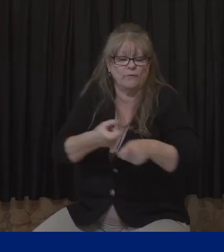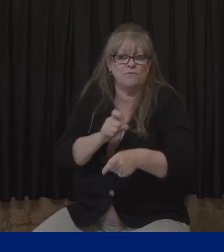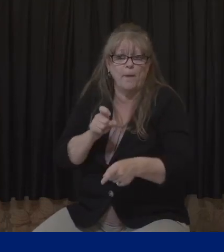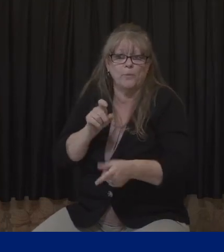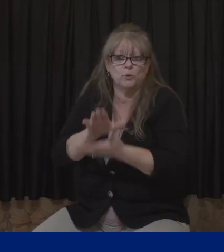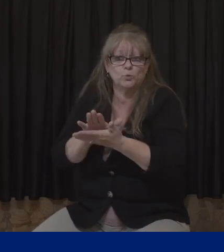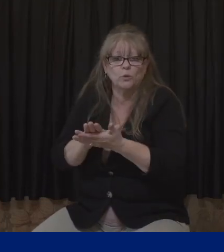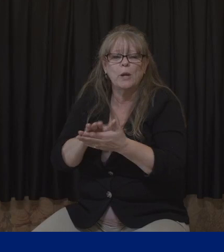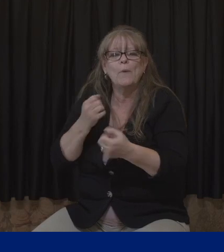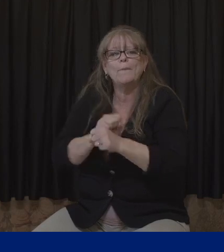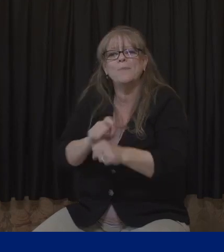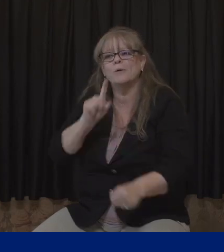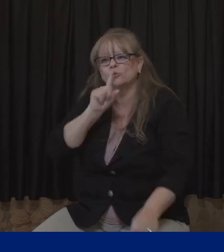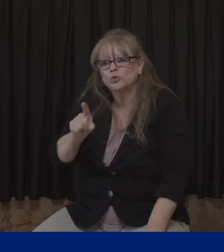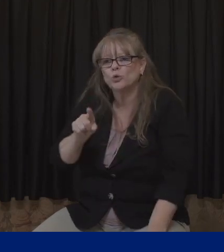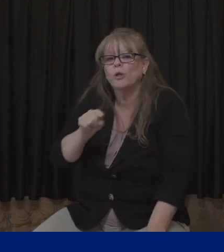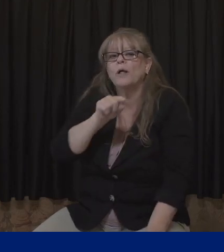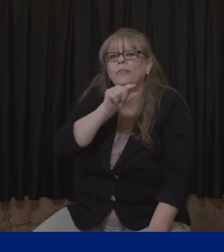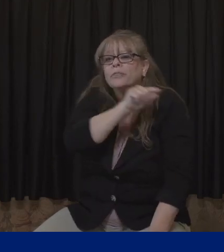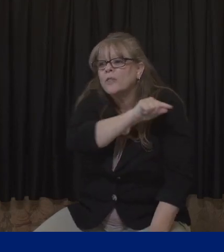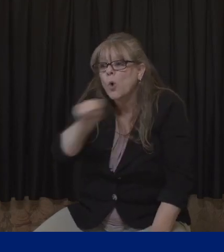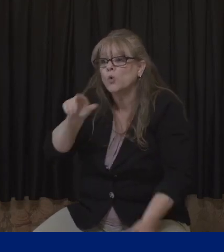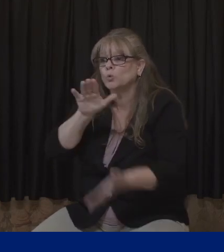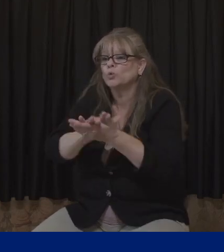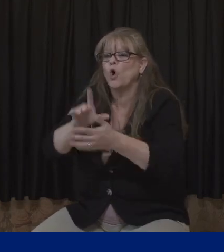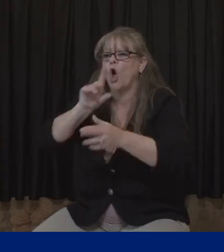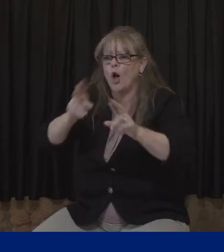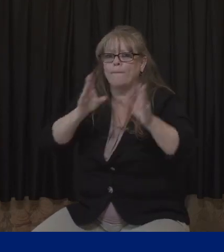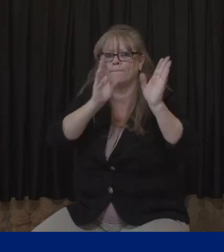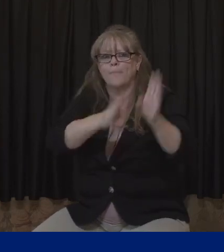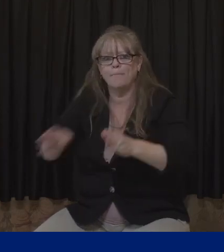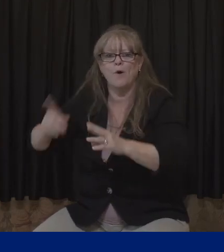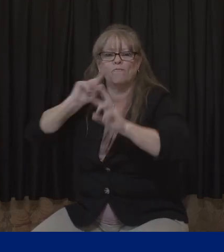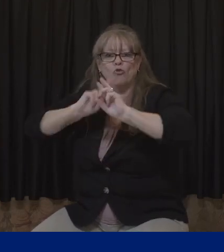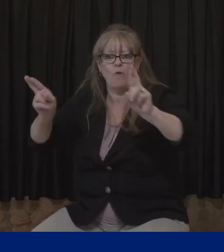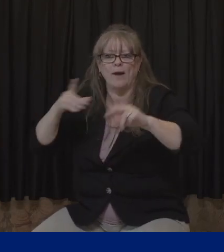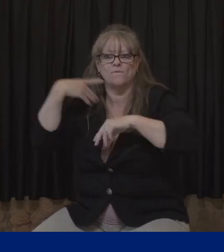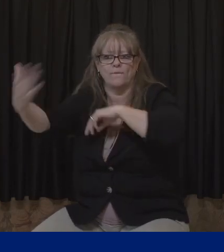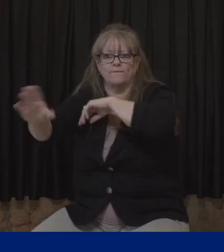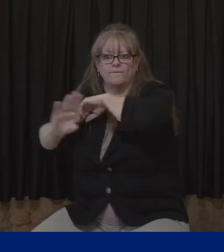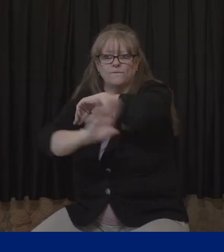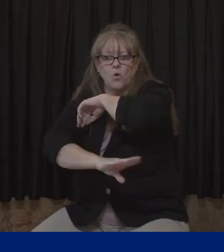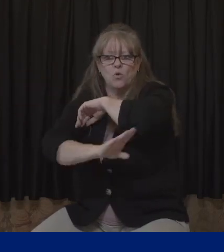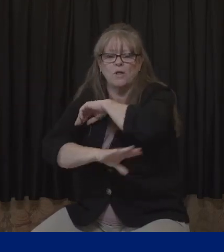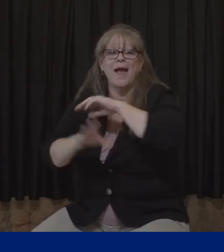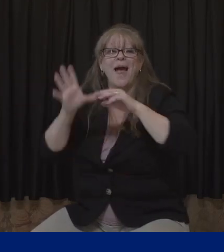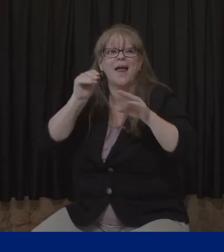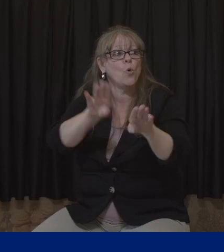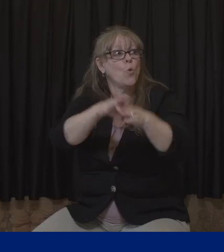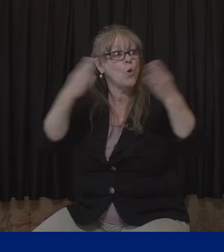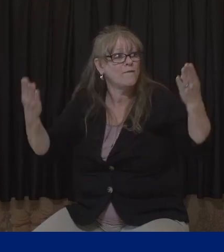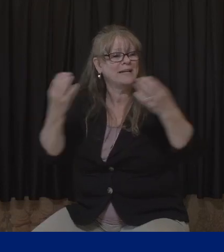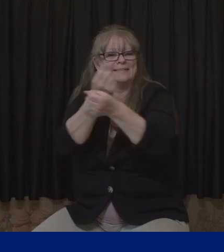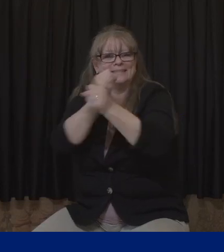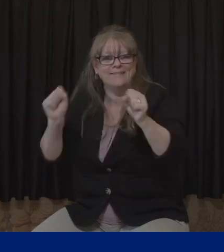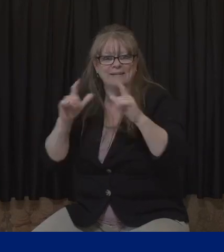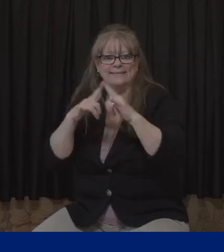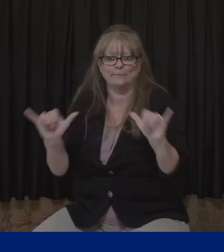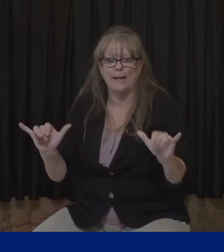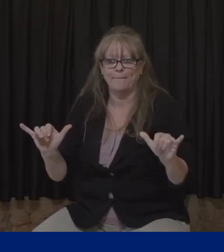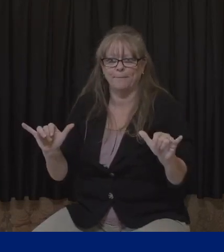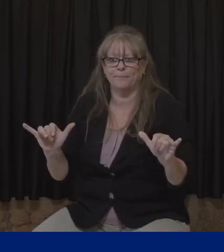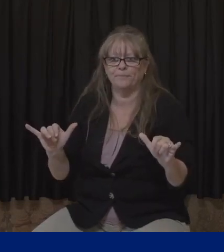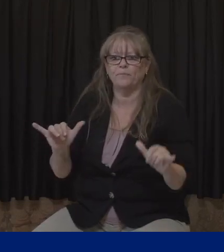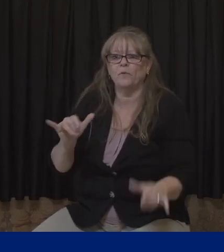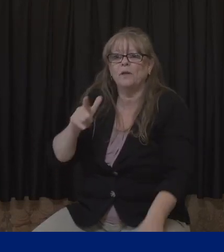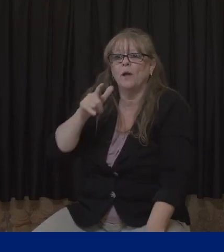to resume at school facilities in August, and that they do it in a safe way. And that might mean different scheduling, it might mean different